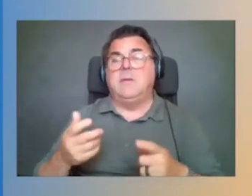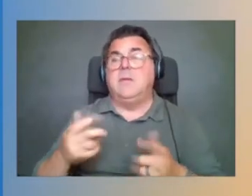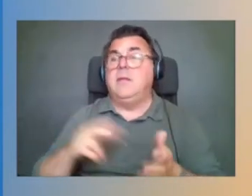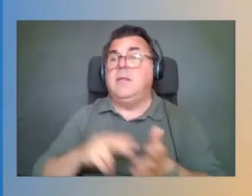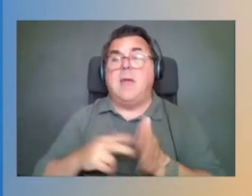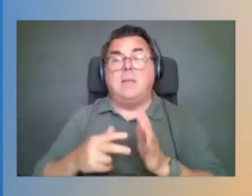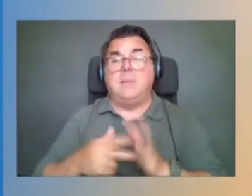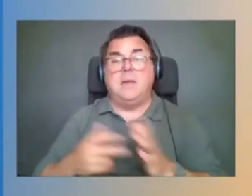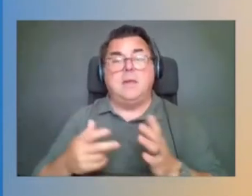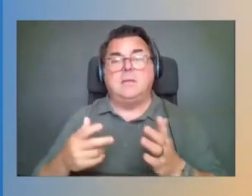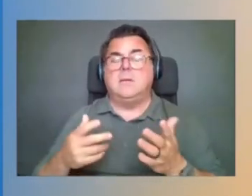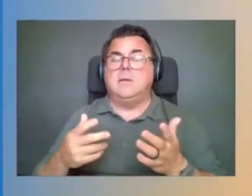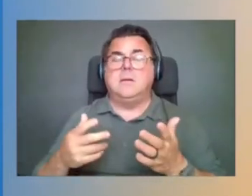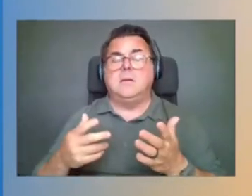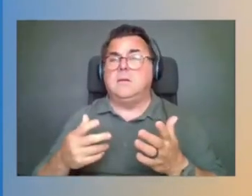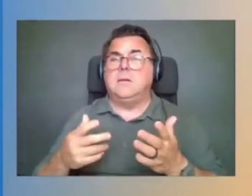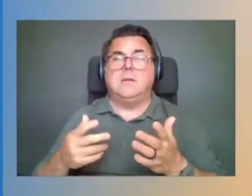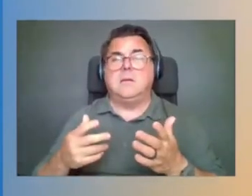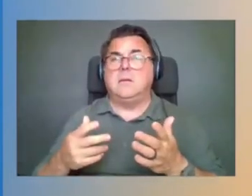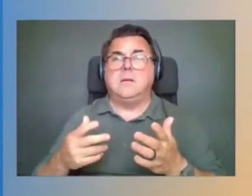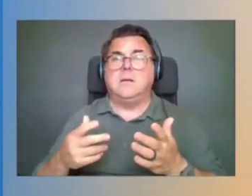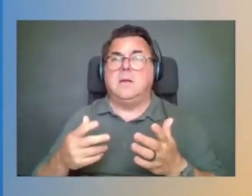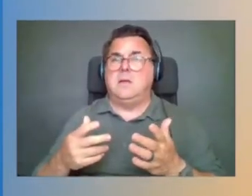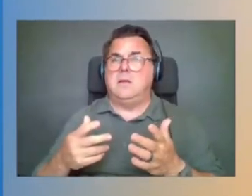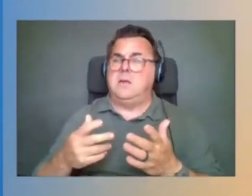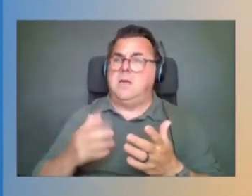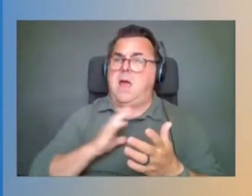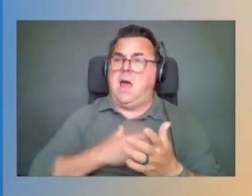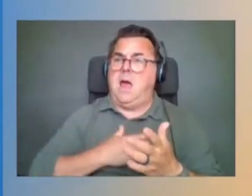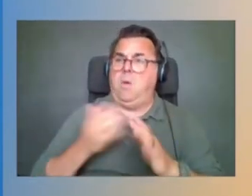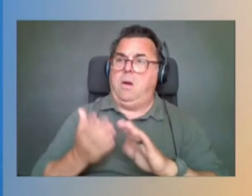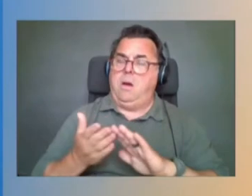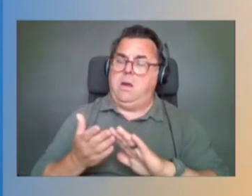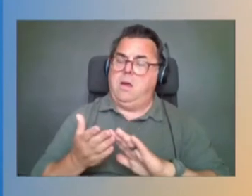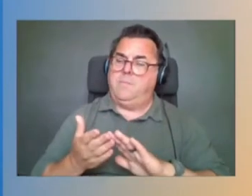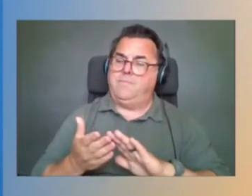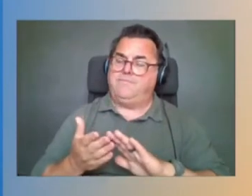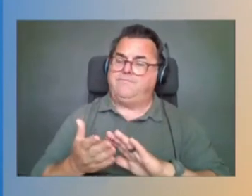an extremely high amount of operational